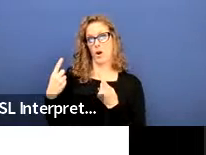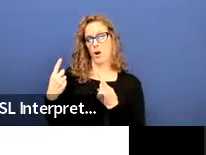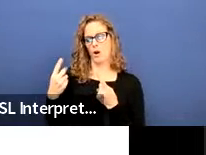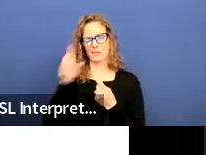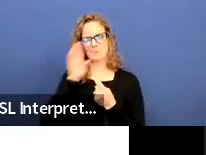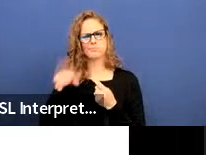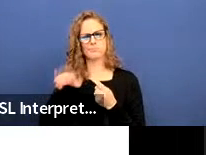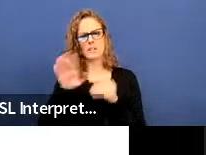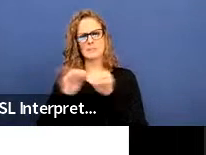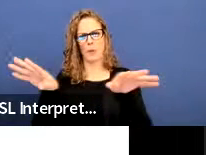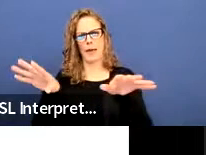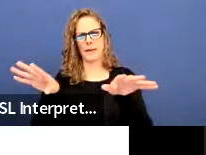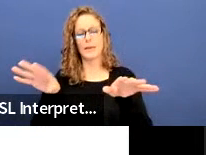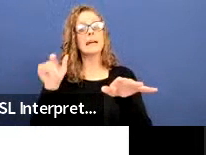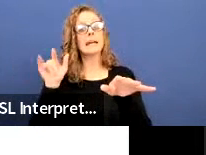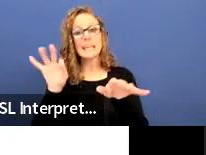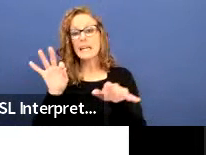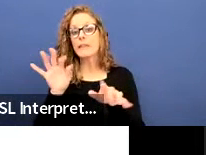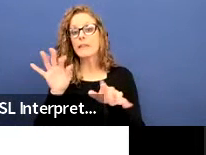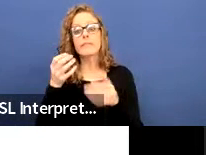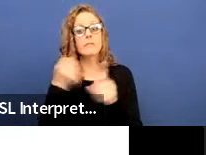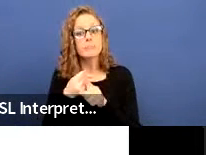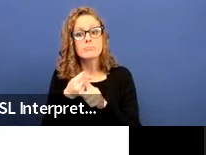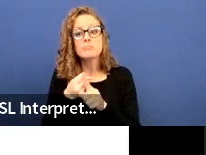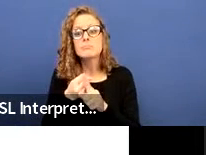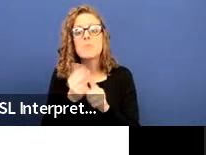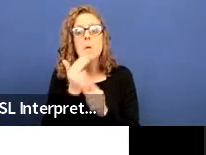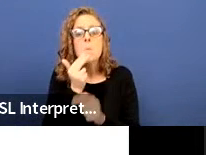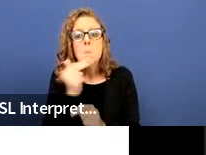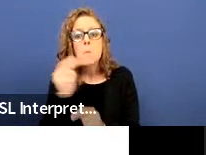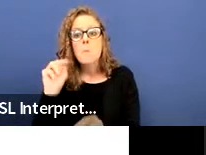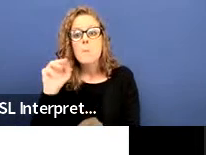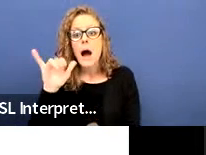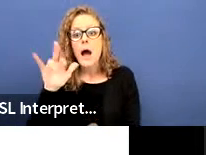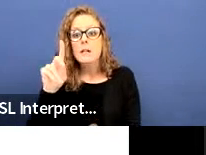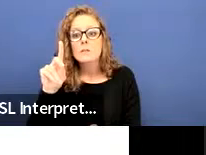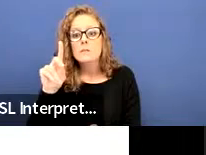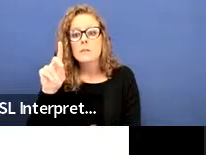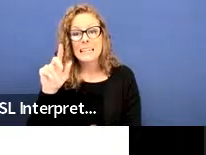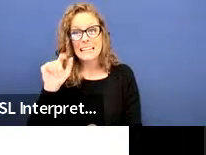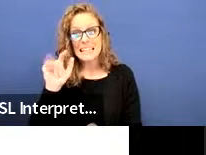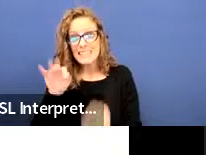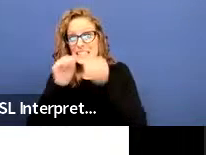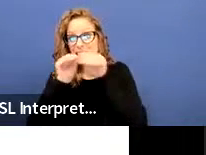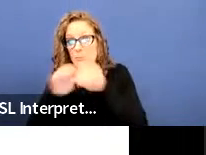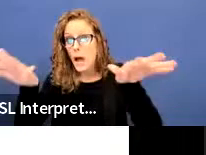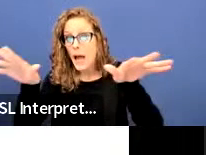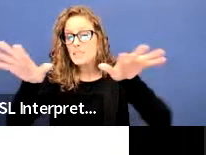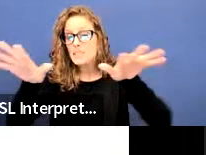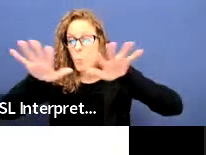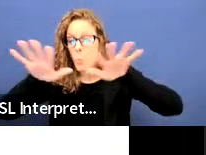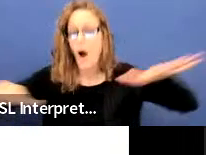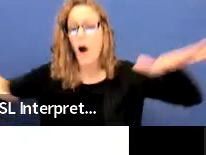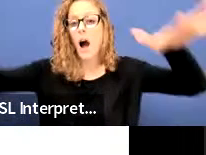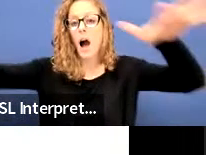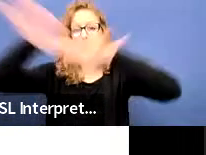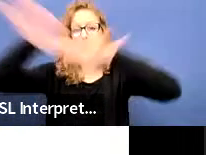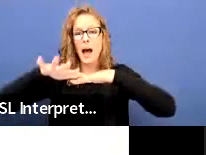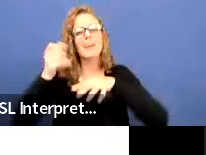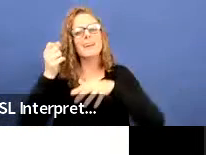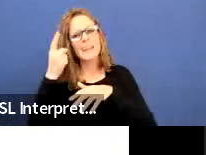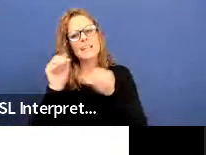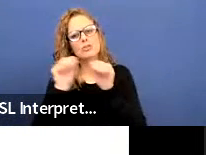Even if it causes mild infection, if it spreads widely enough, it's a very, very transmissible virus. It's